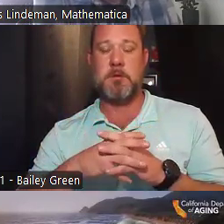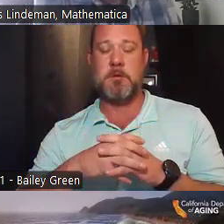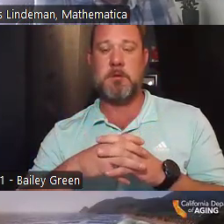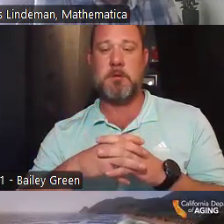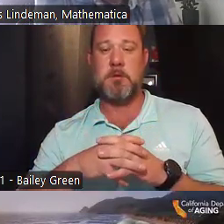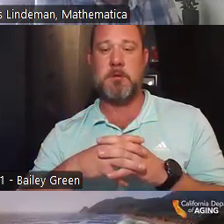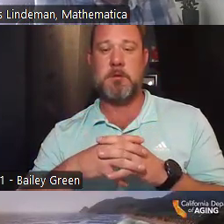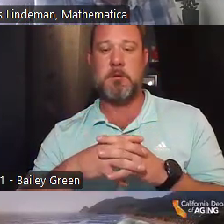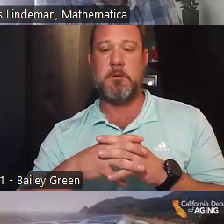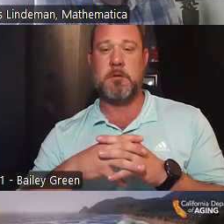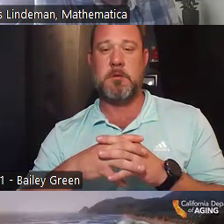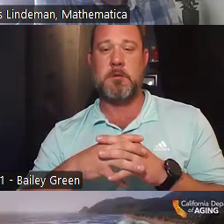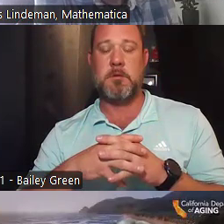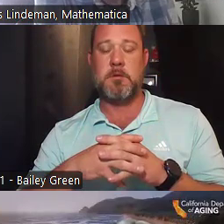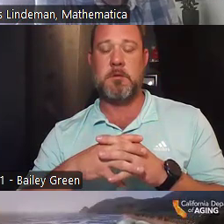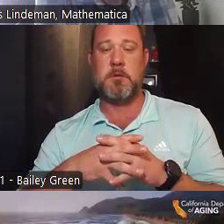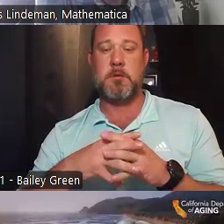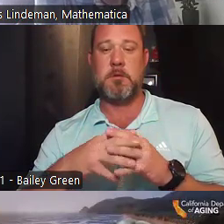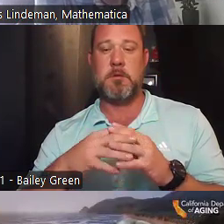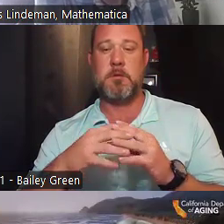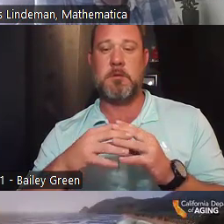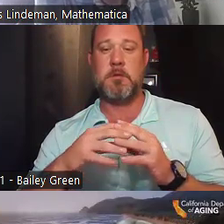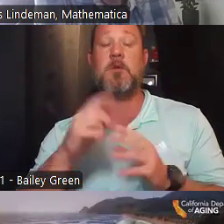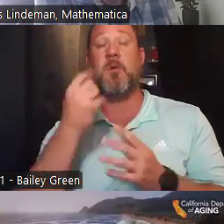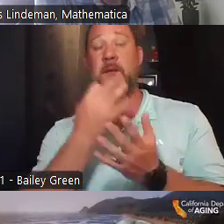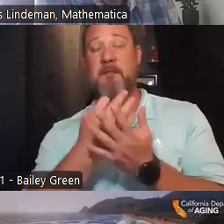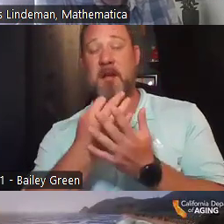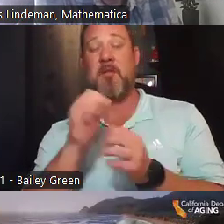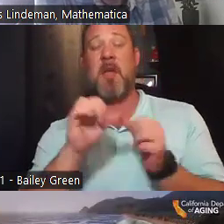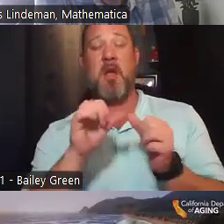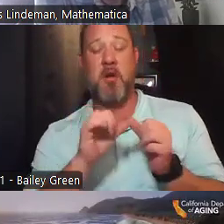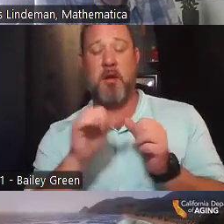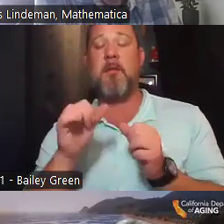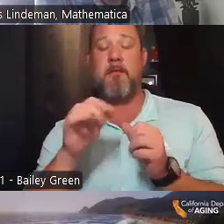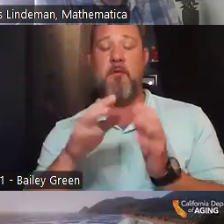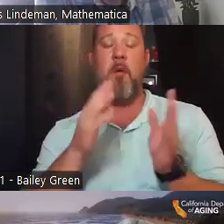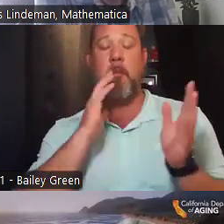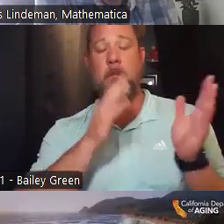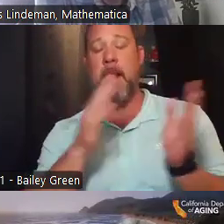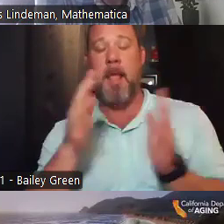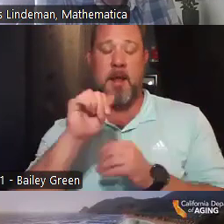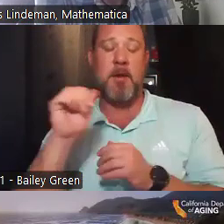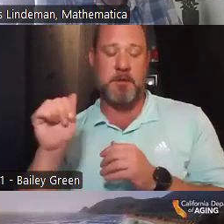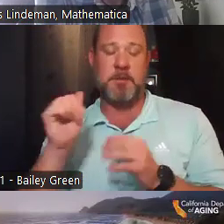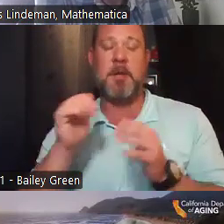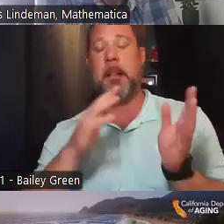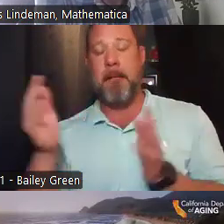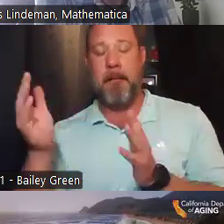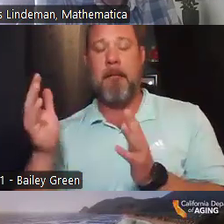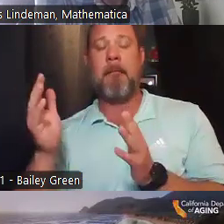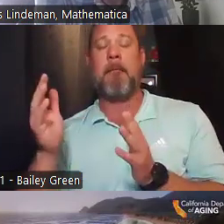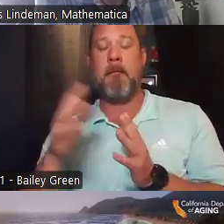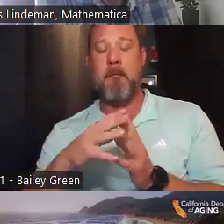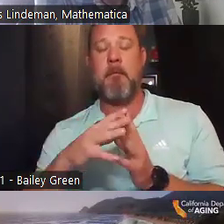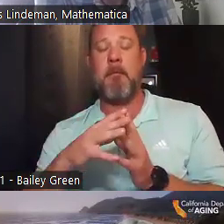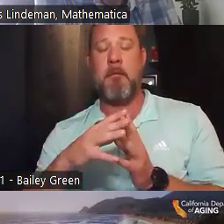one of the factors that area agencies on aging use in planning for their area